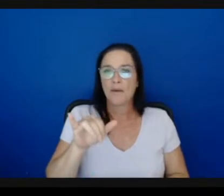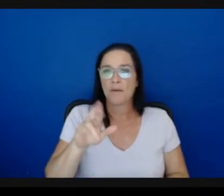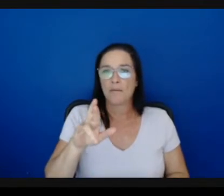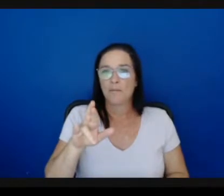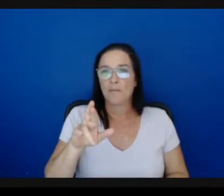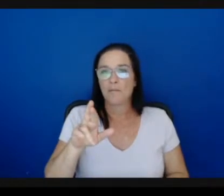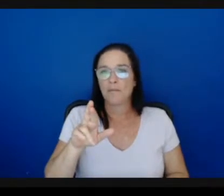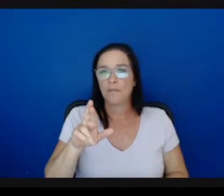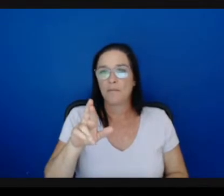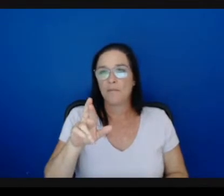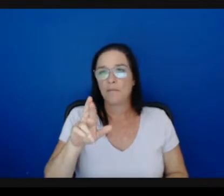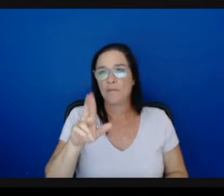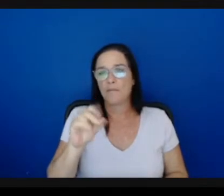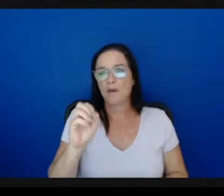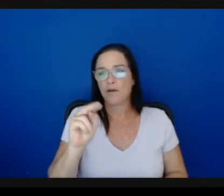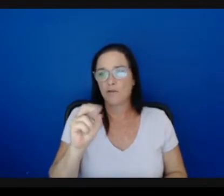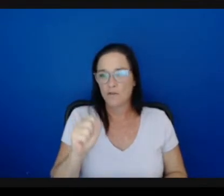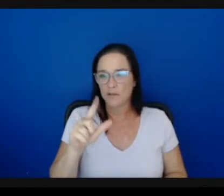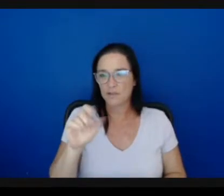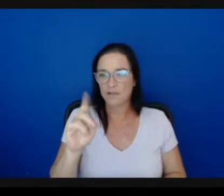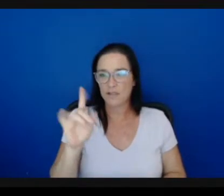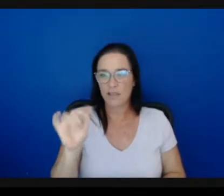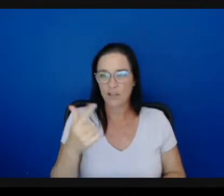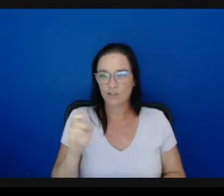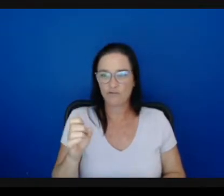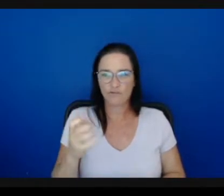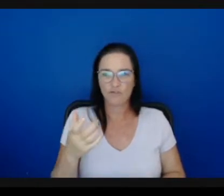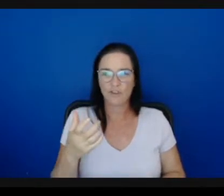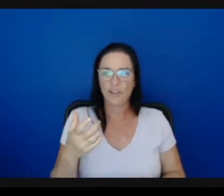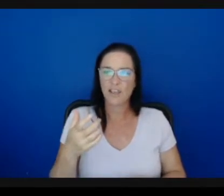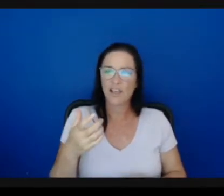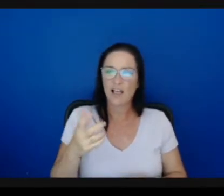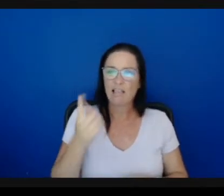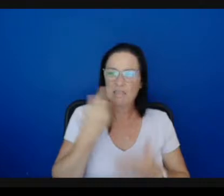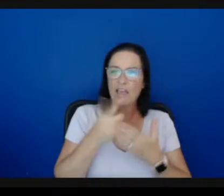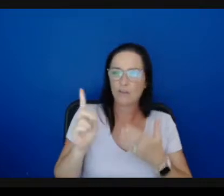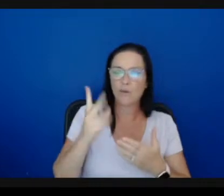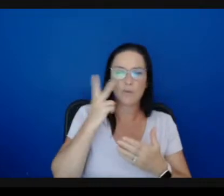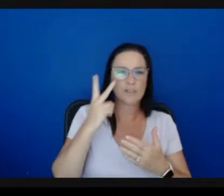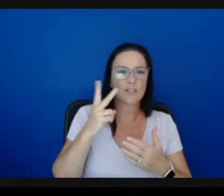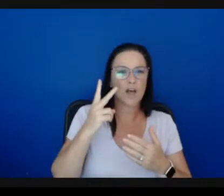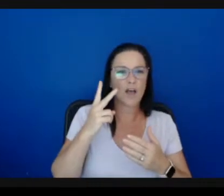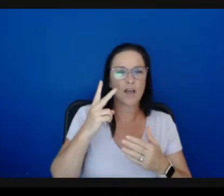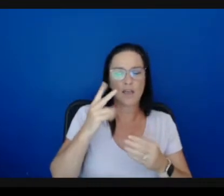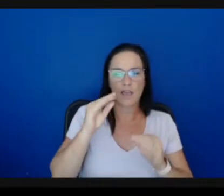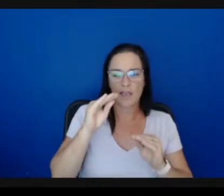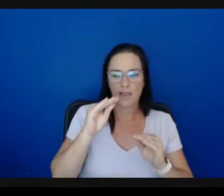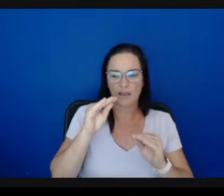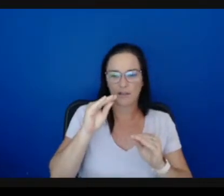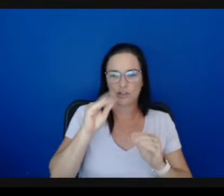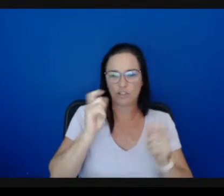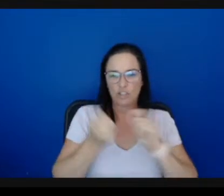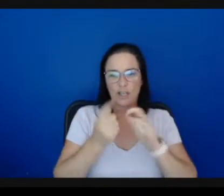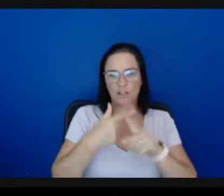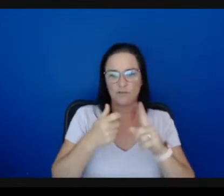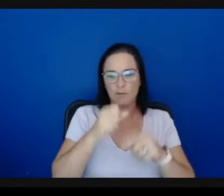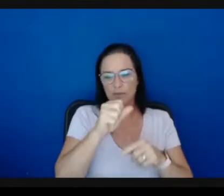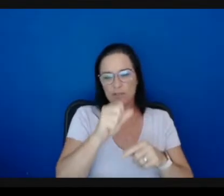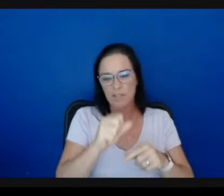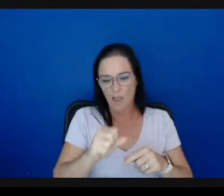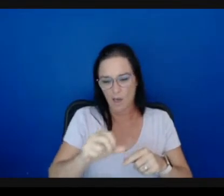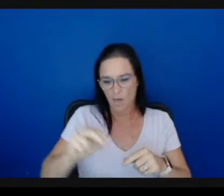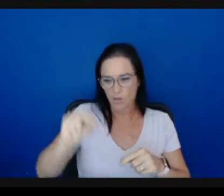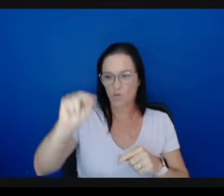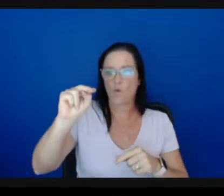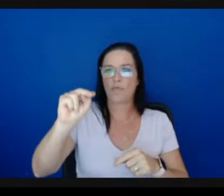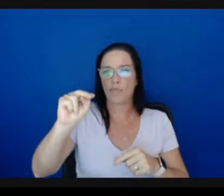turnarounds. We did see it turn from moving south to north last week, but that pattern is still moving north, continuing. And